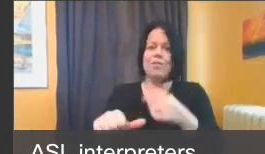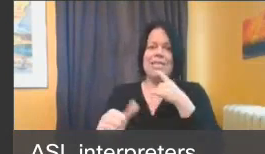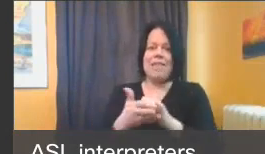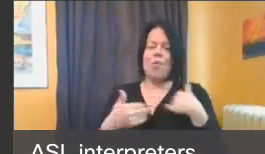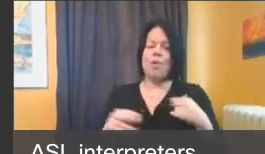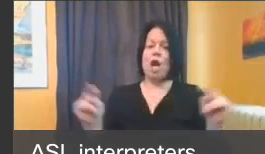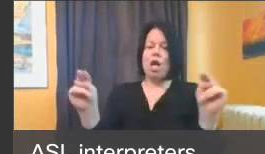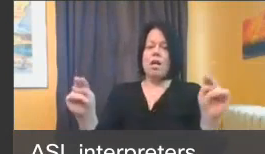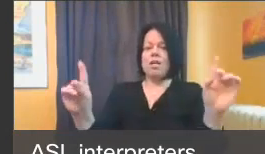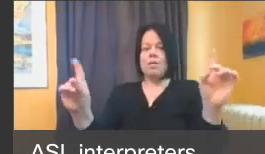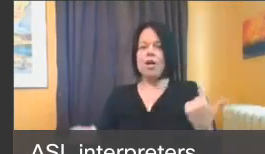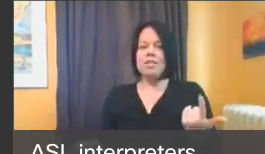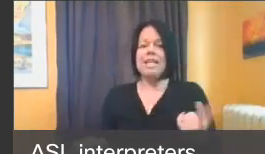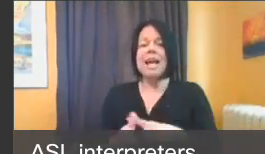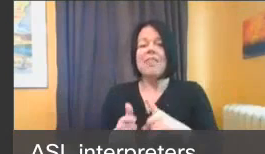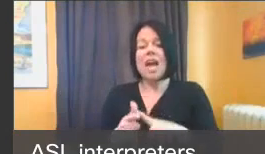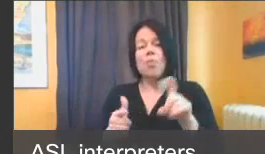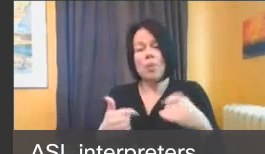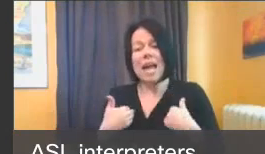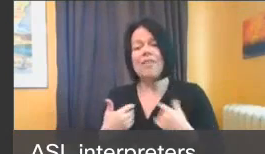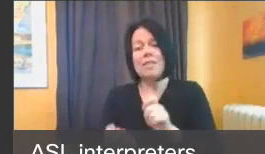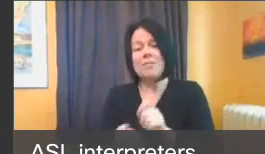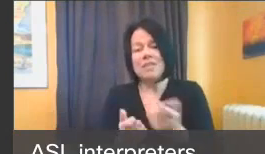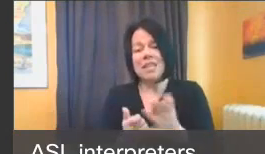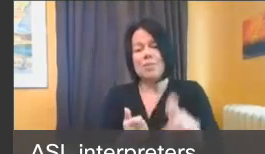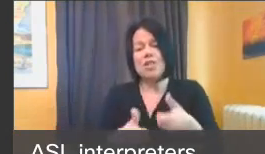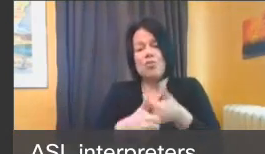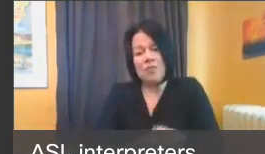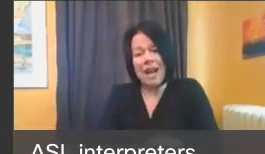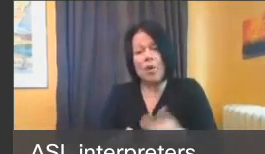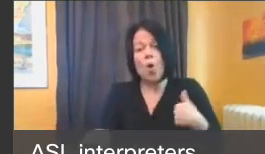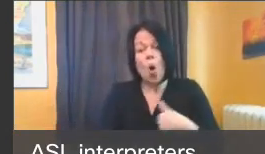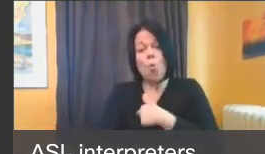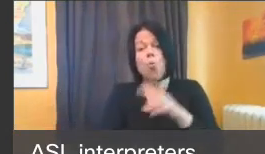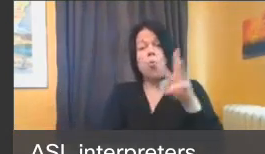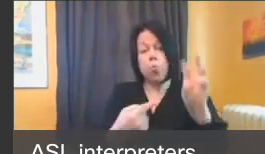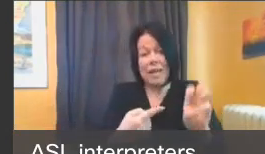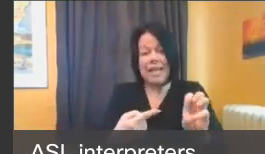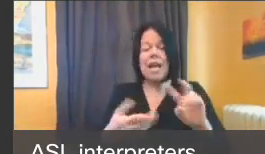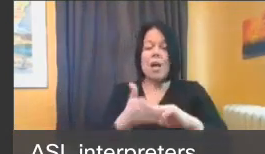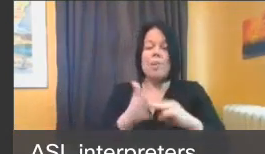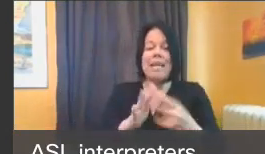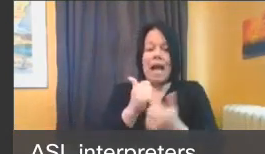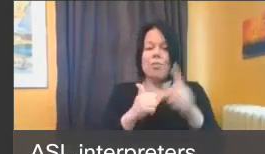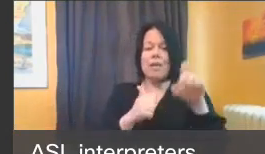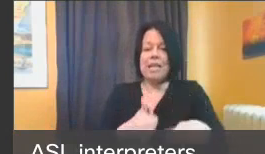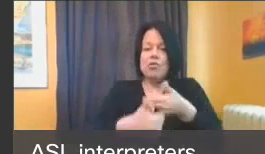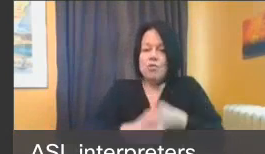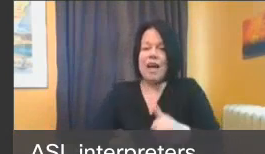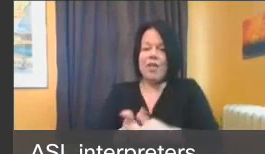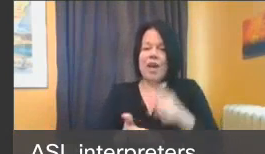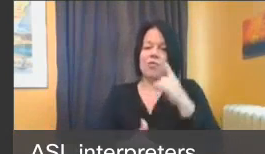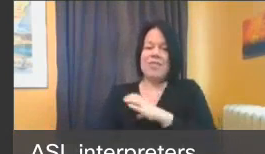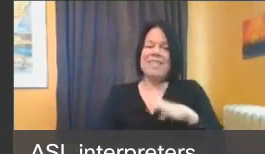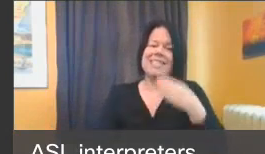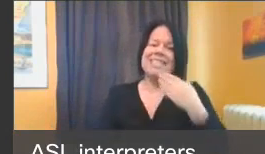that with that comes certain obligations. And we, meaning various states, are not upholding that obligation to their citizens. Thank